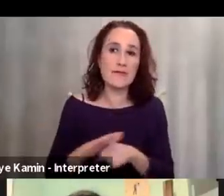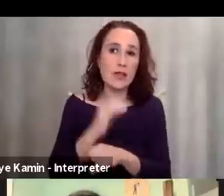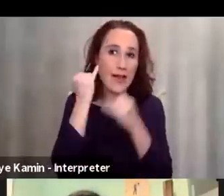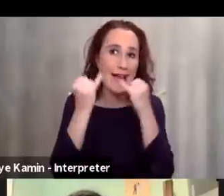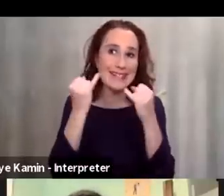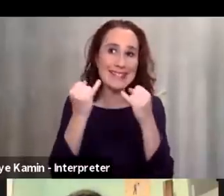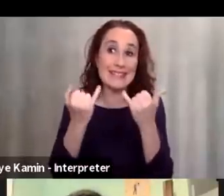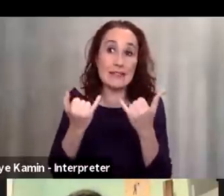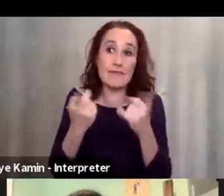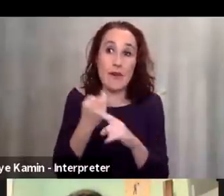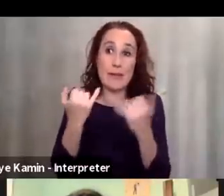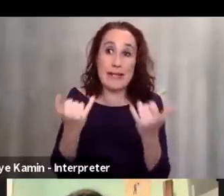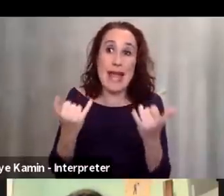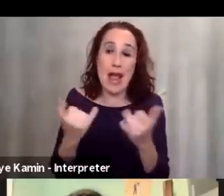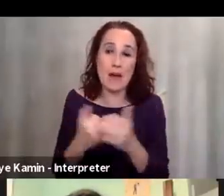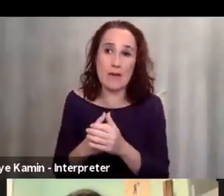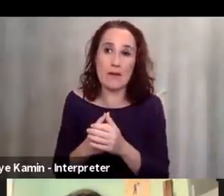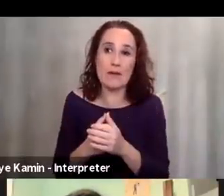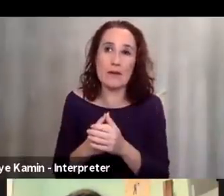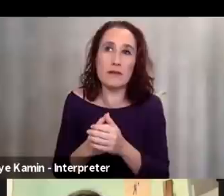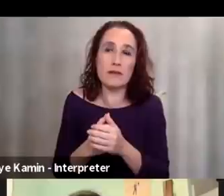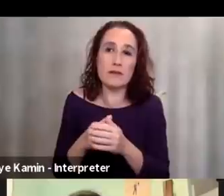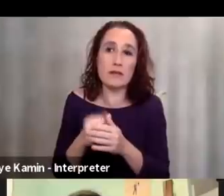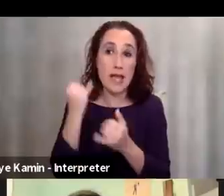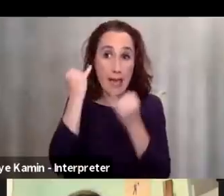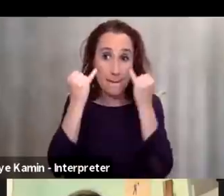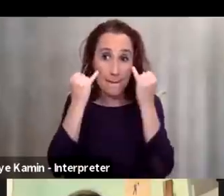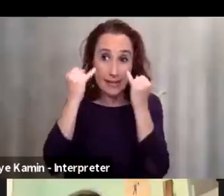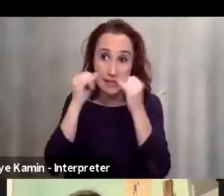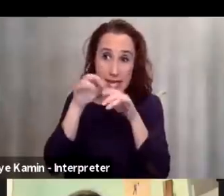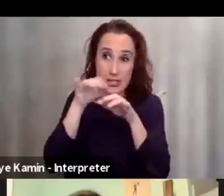and, you know, sort of currents of imagination,